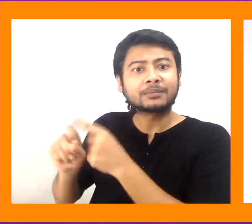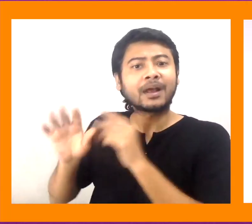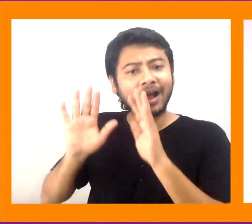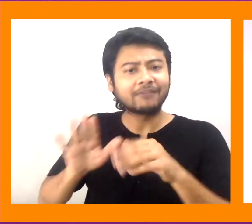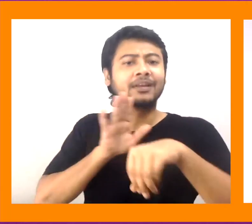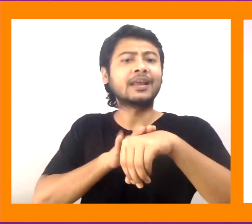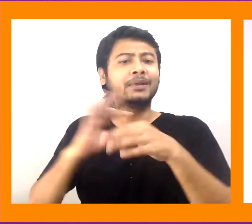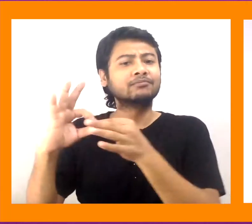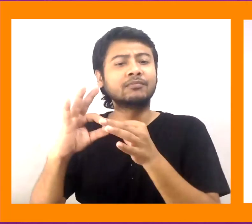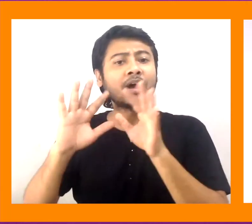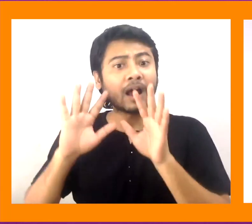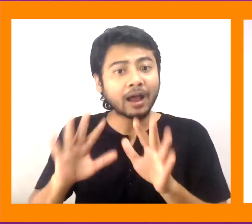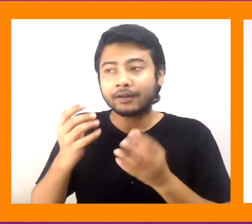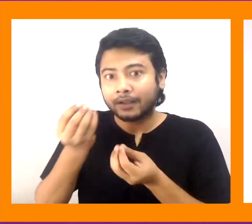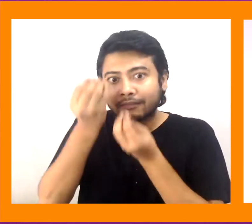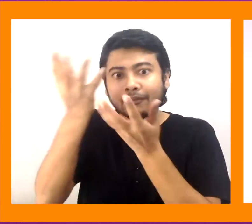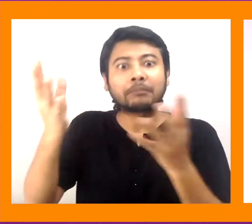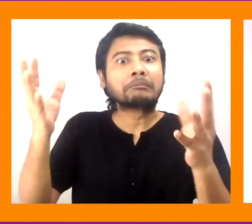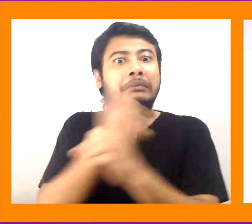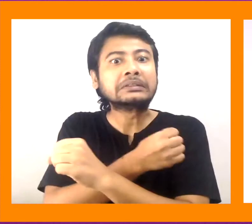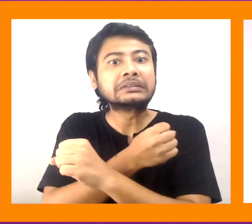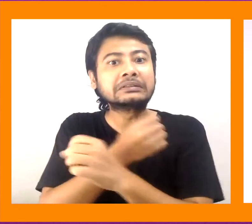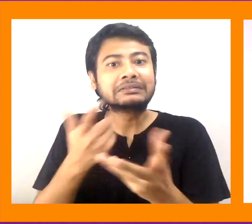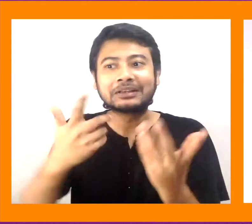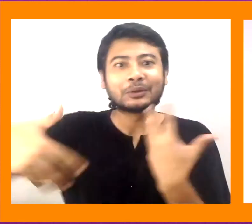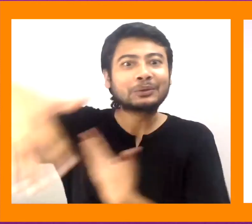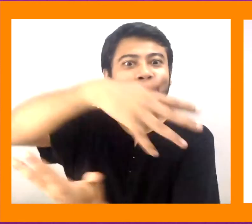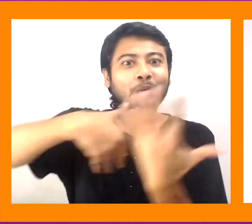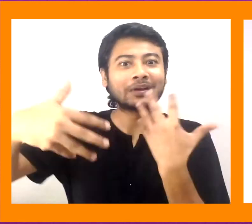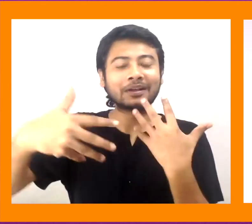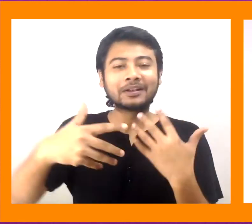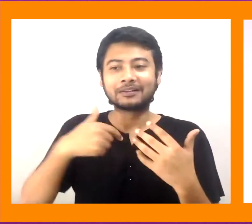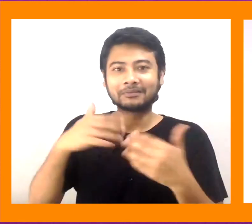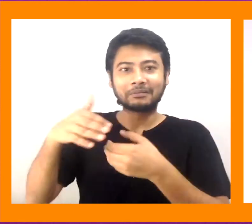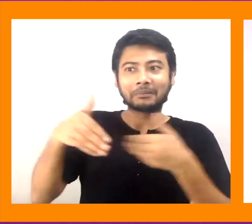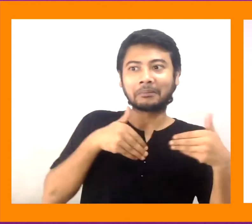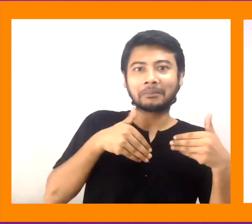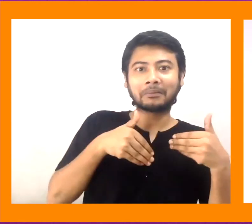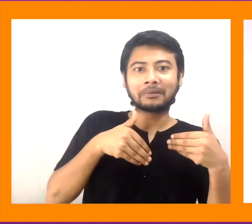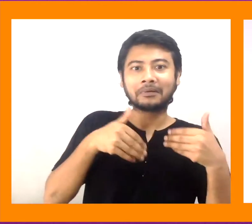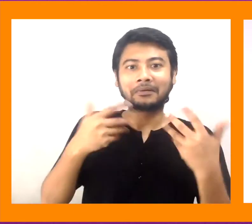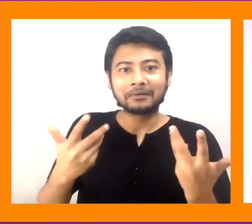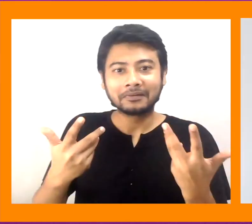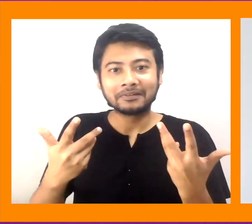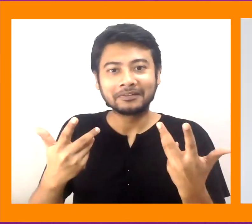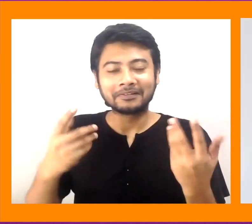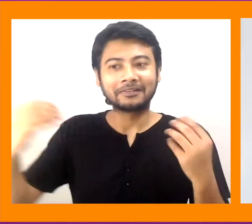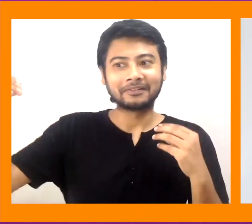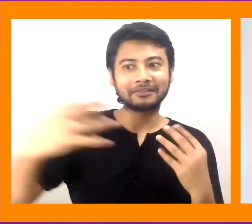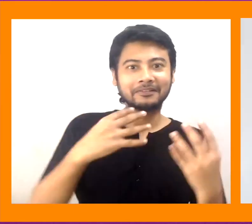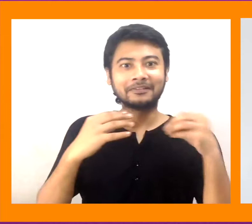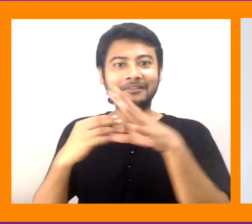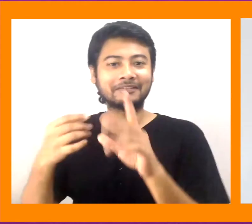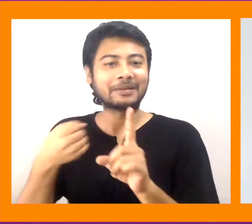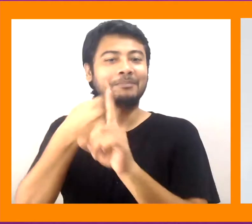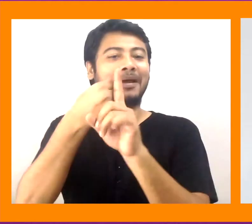we inhabit, which also influence how we impact the world socially, economically, and politically. For